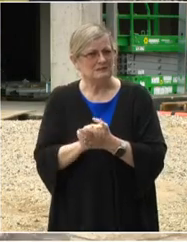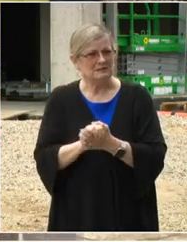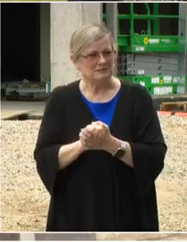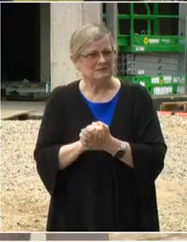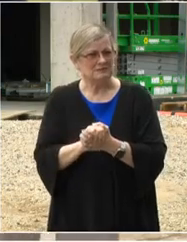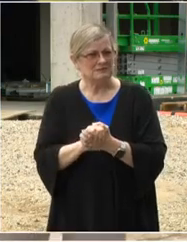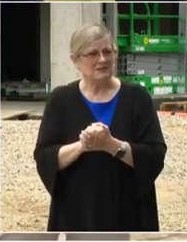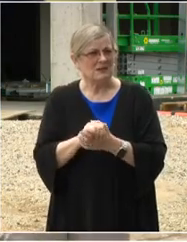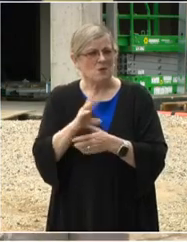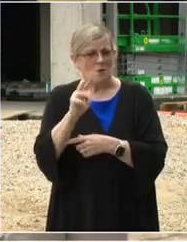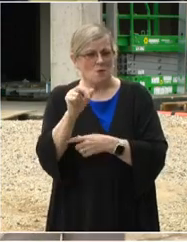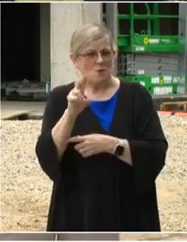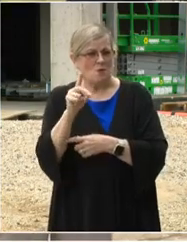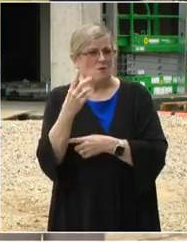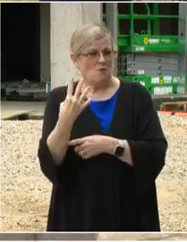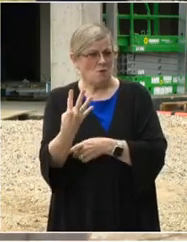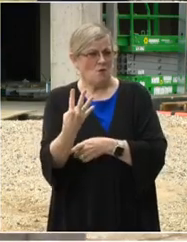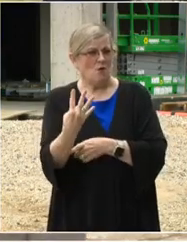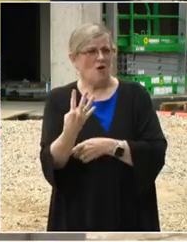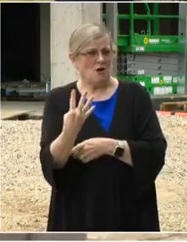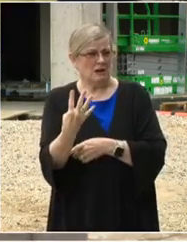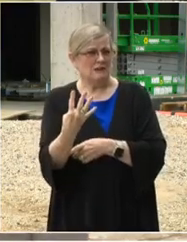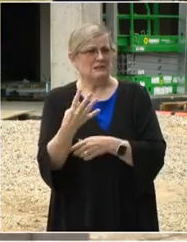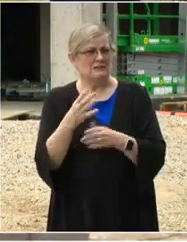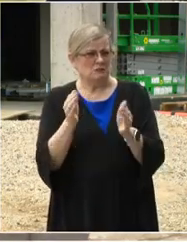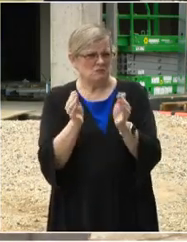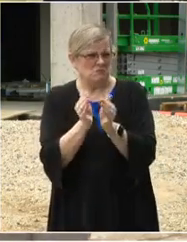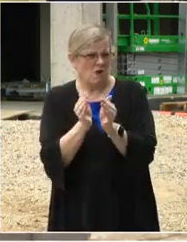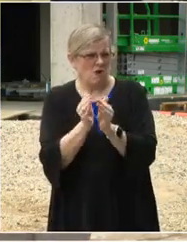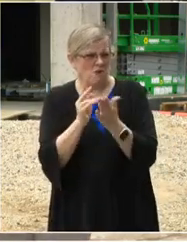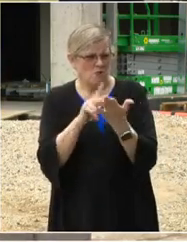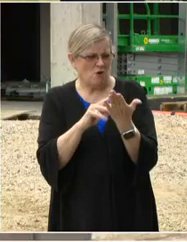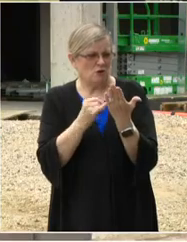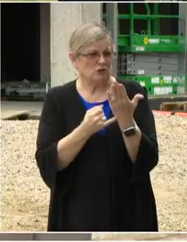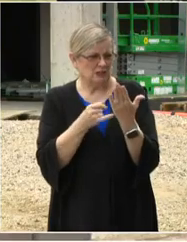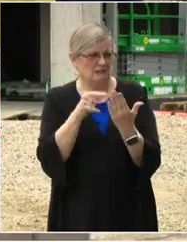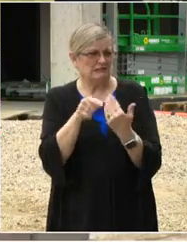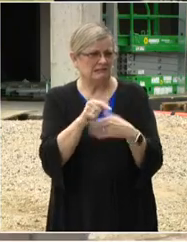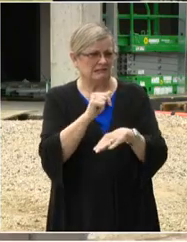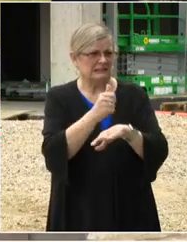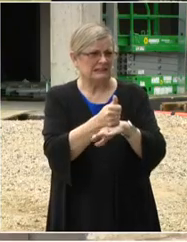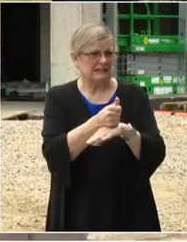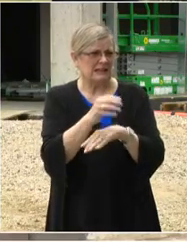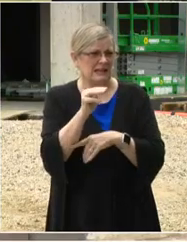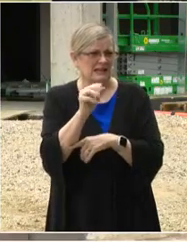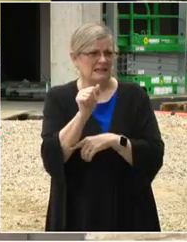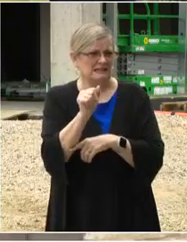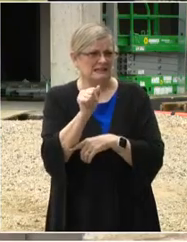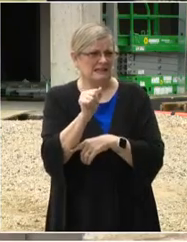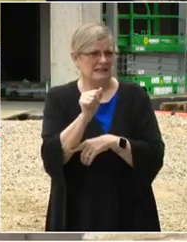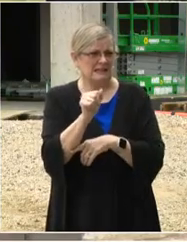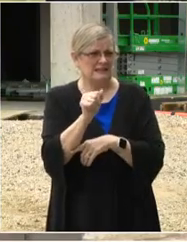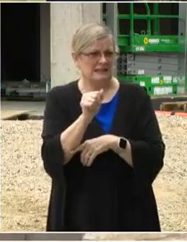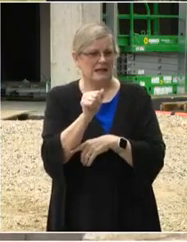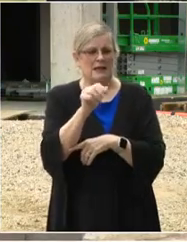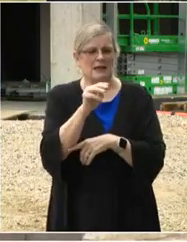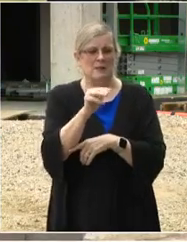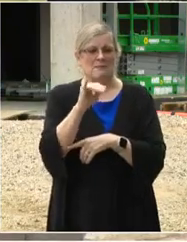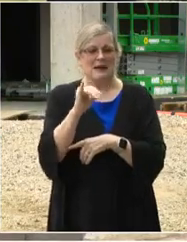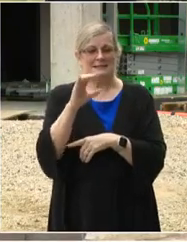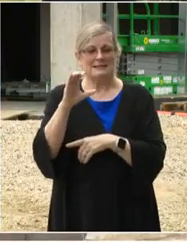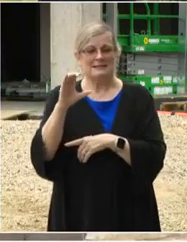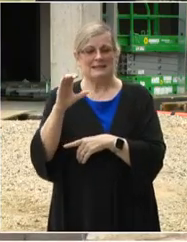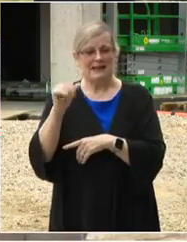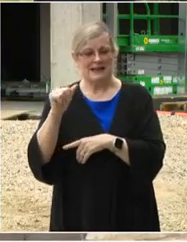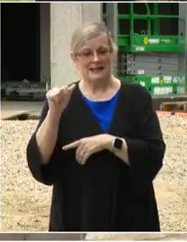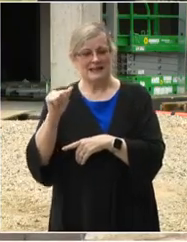In Ward 4, it's a smaller project with Mikasa. It is a rental preservation project for 44